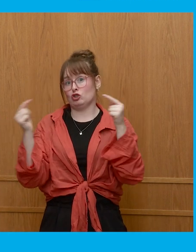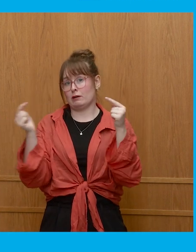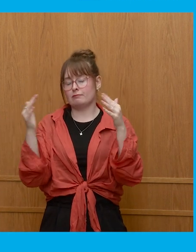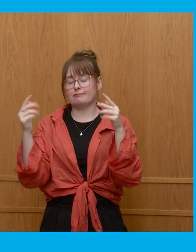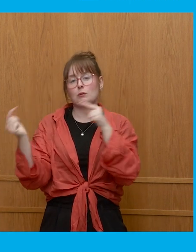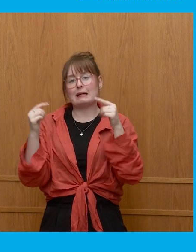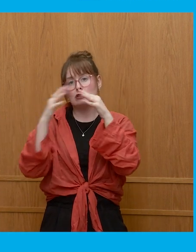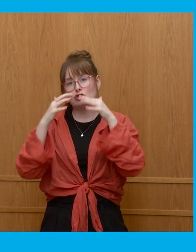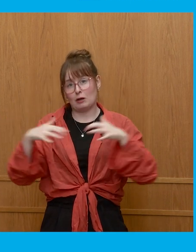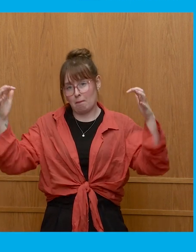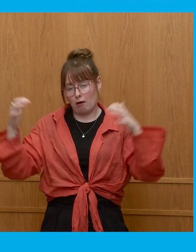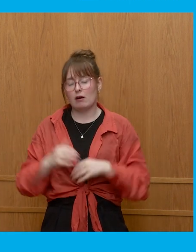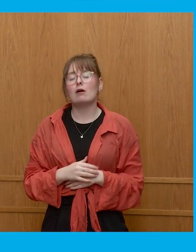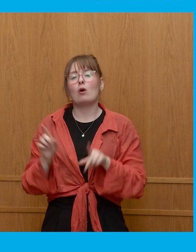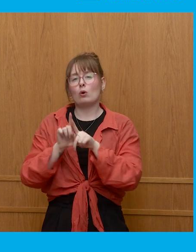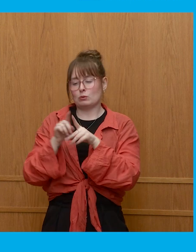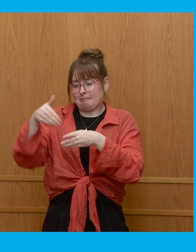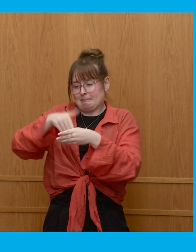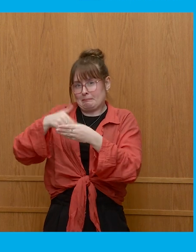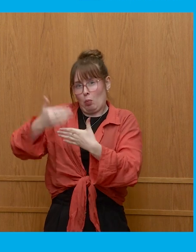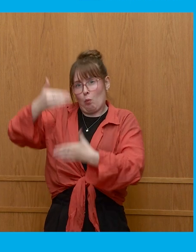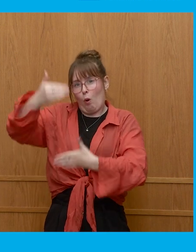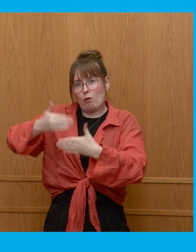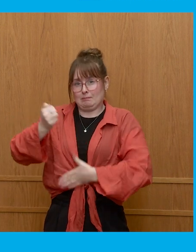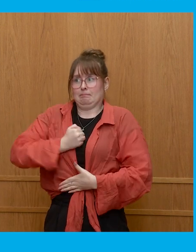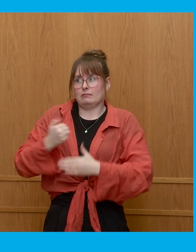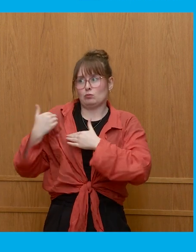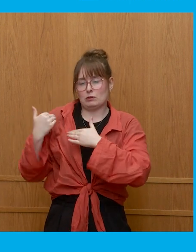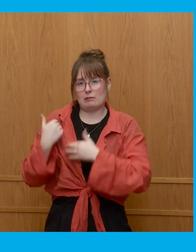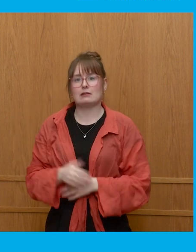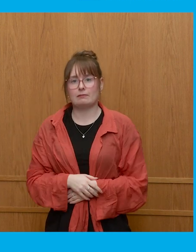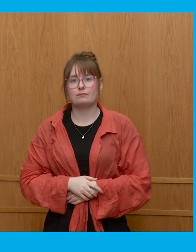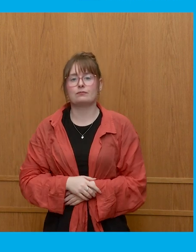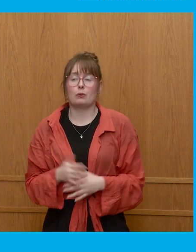package as we went along, the boundary walls. So it was